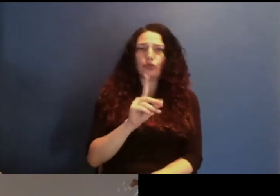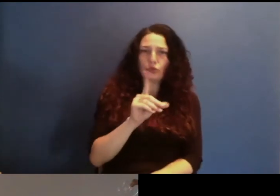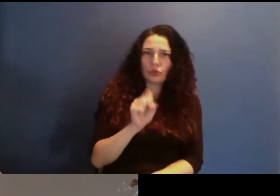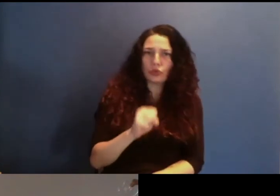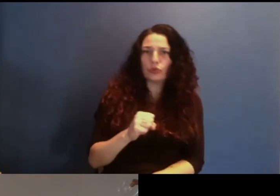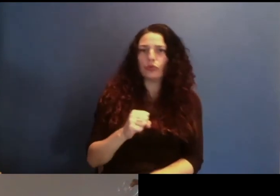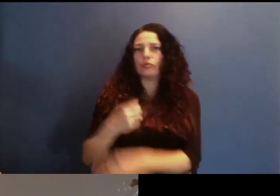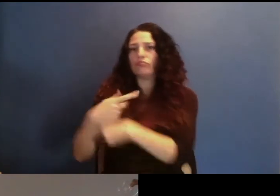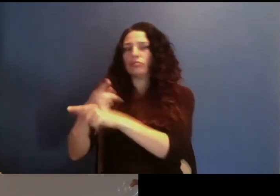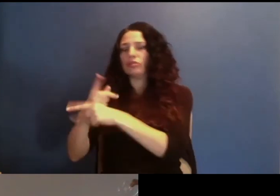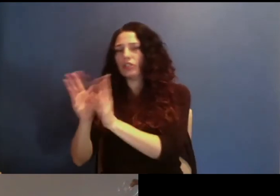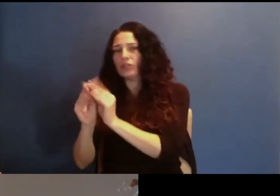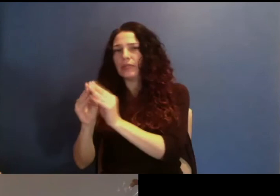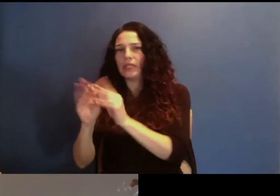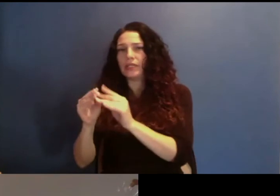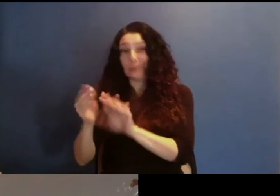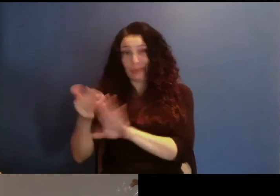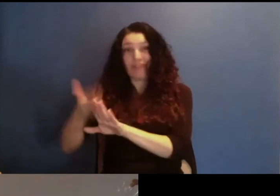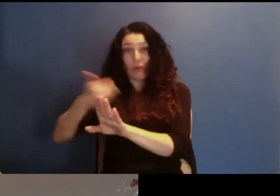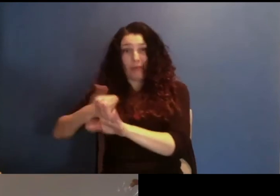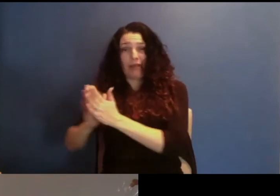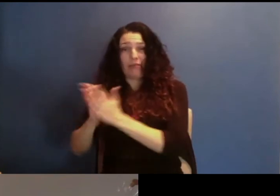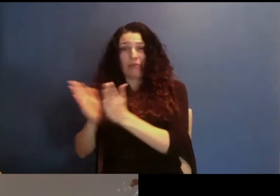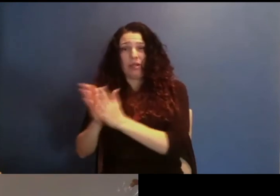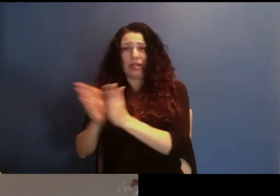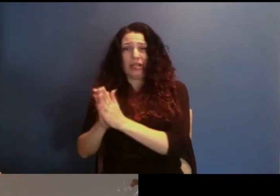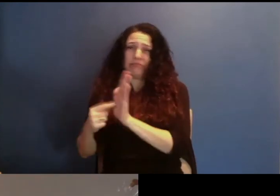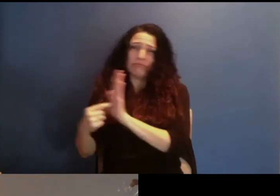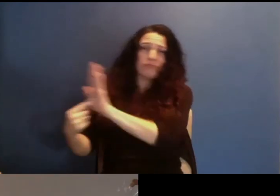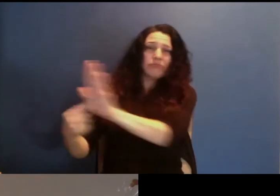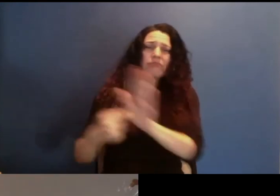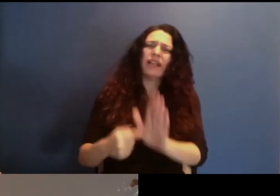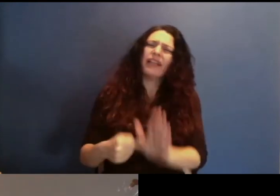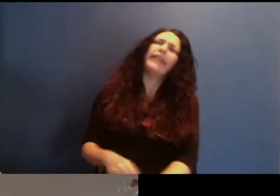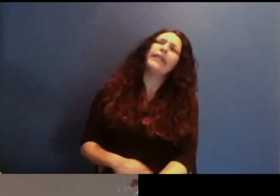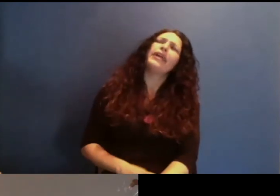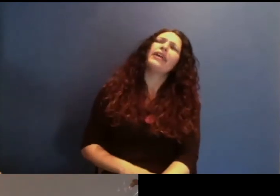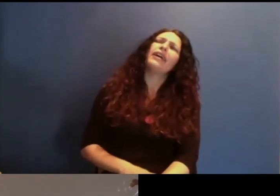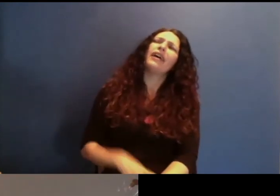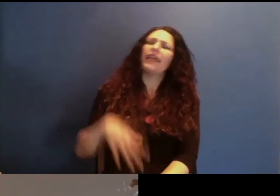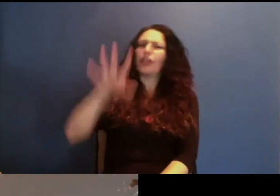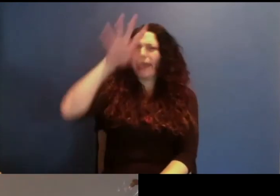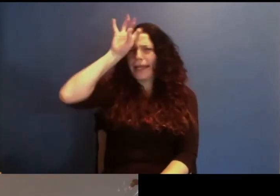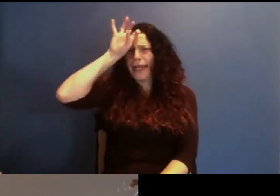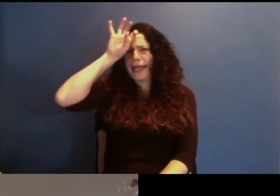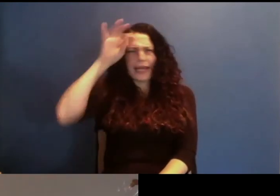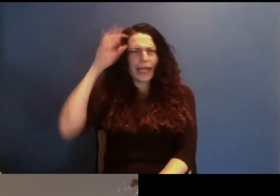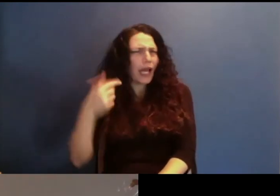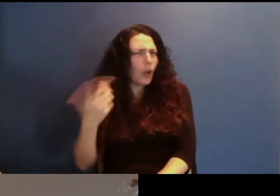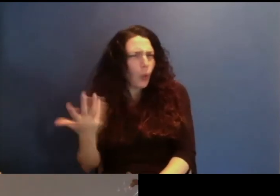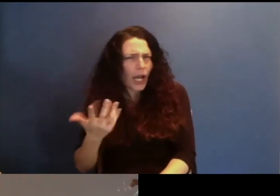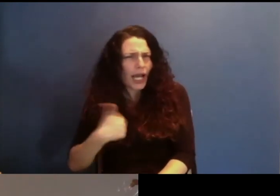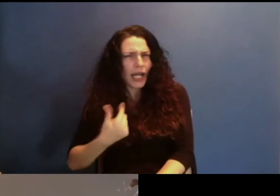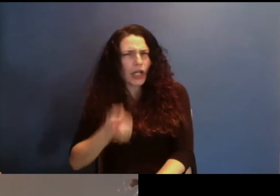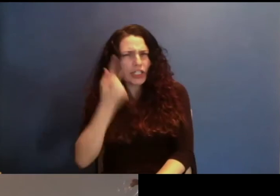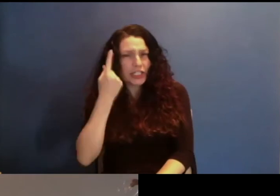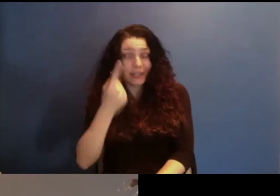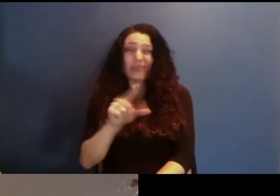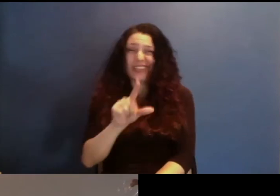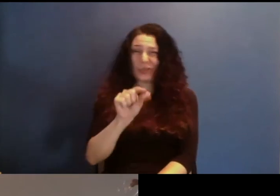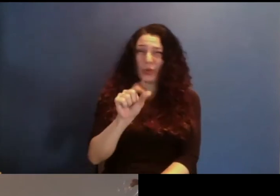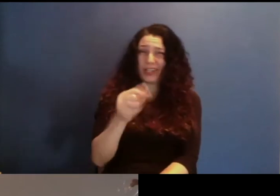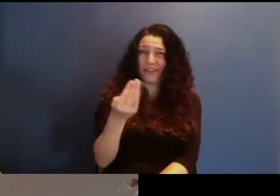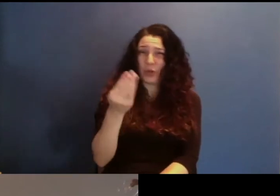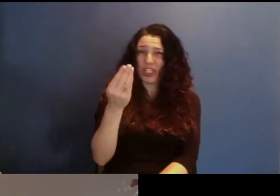like would legitimately be confused and be like, I don't understand. And this was like 2014, and so